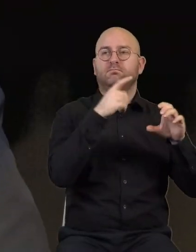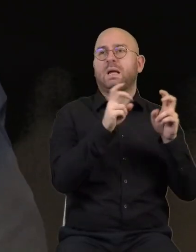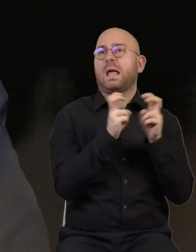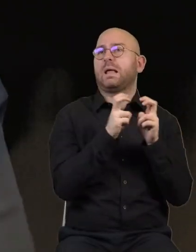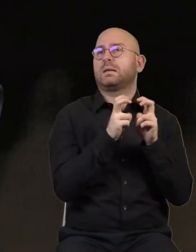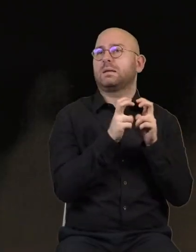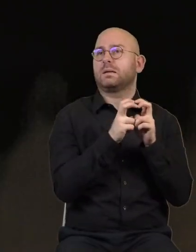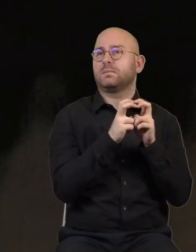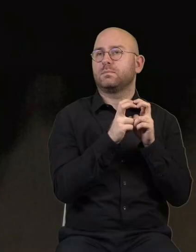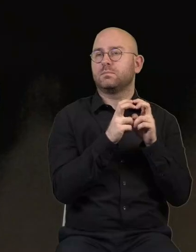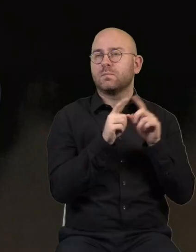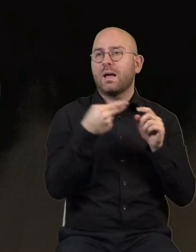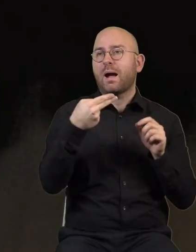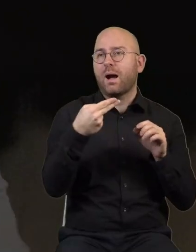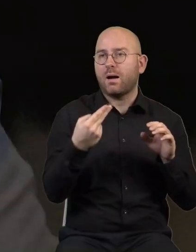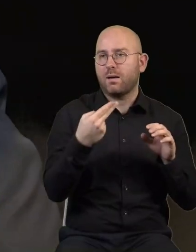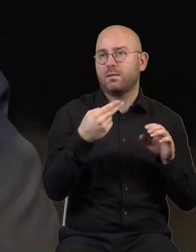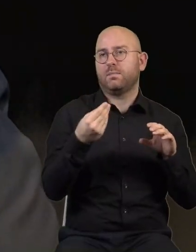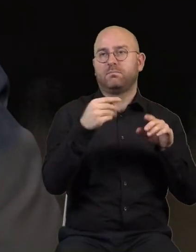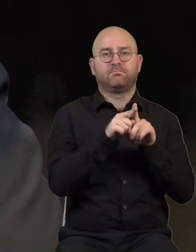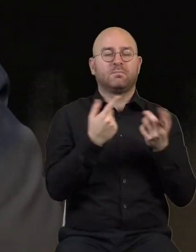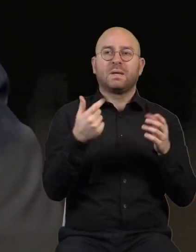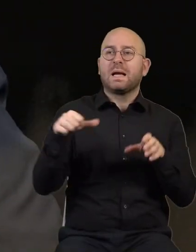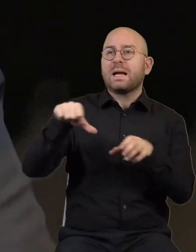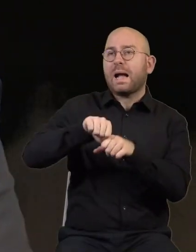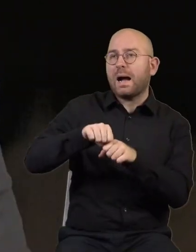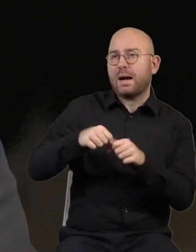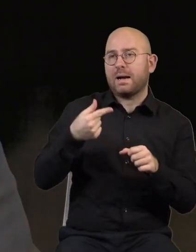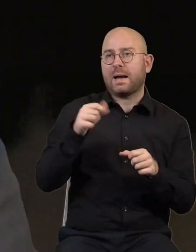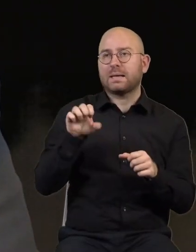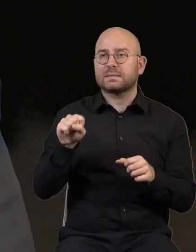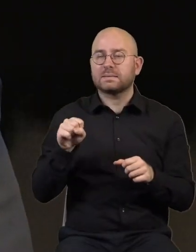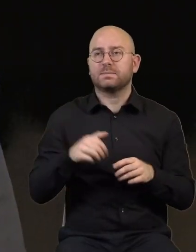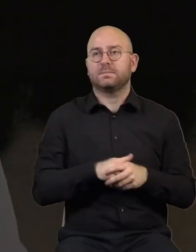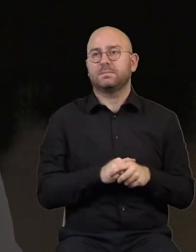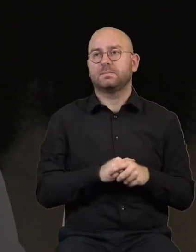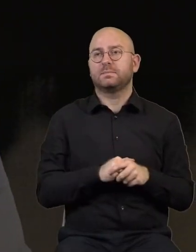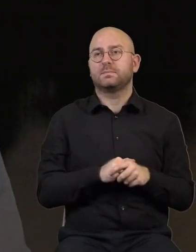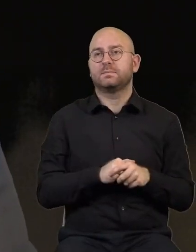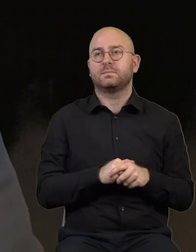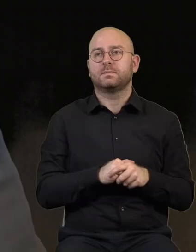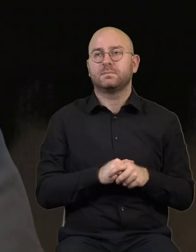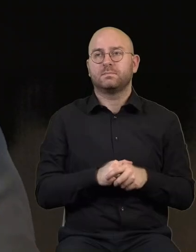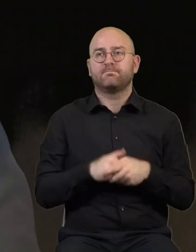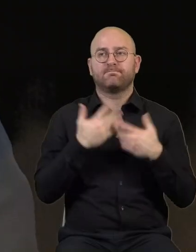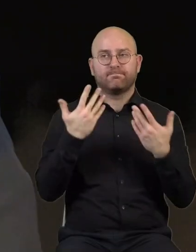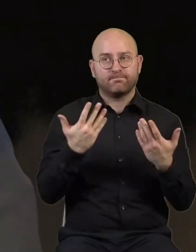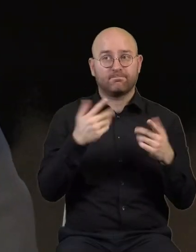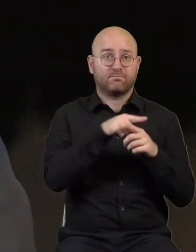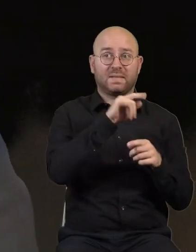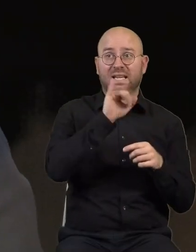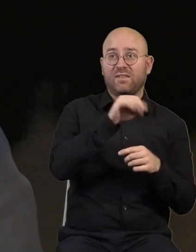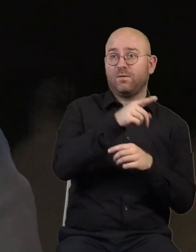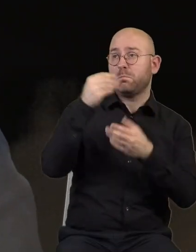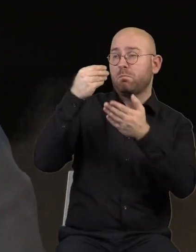are very concrete directions how we pursue the climate goals. And